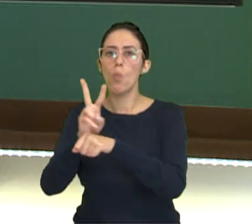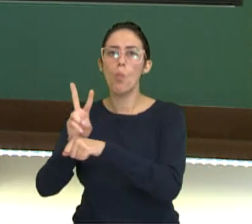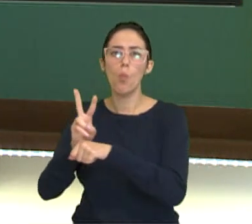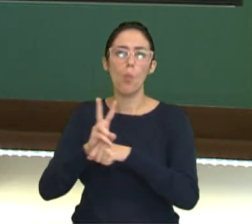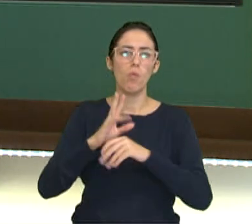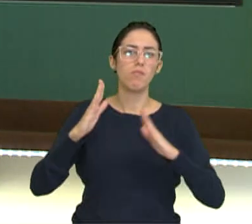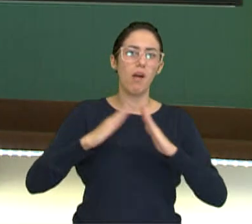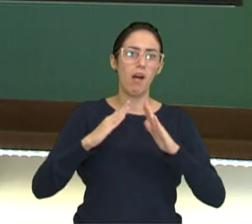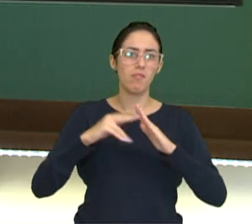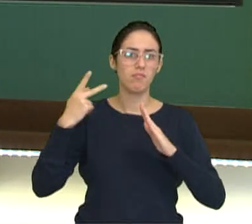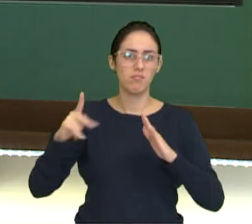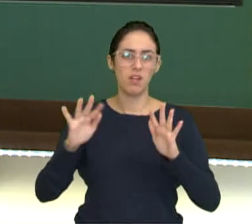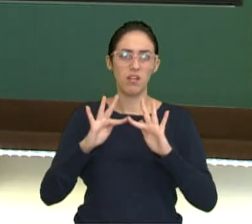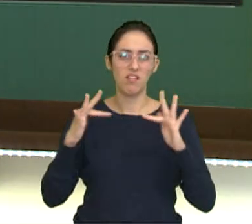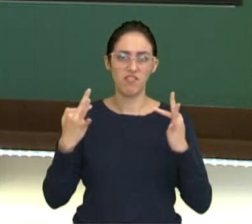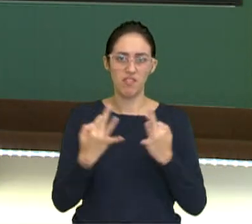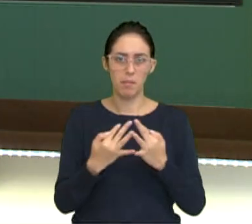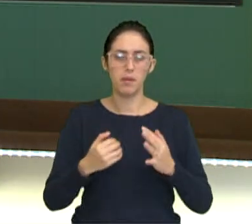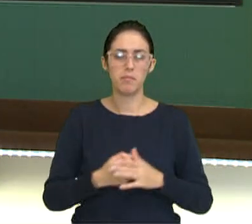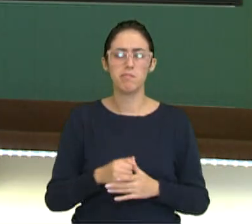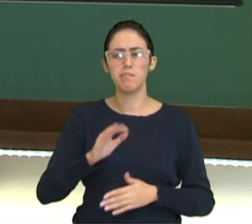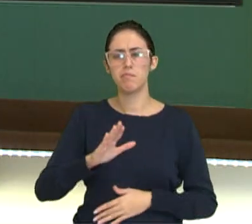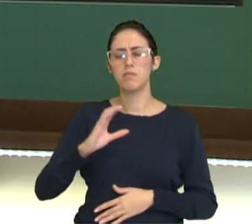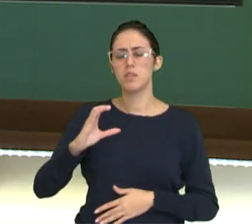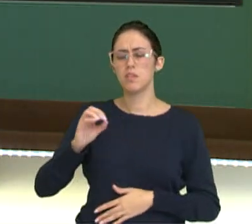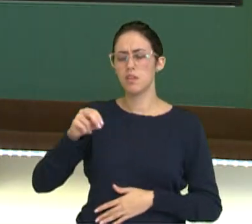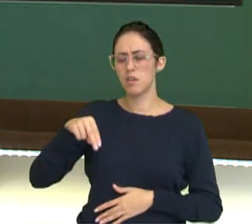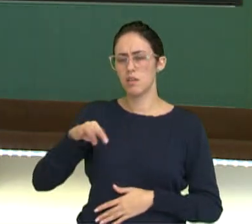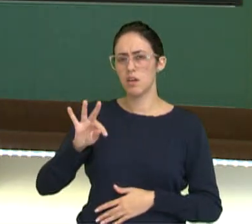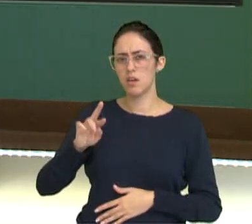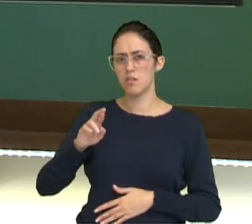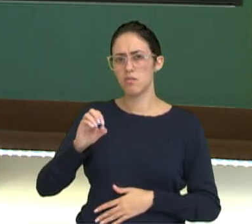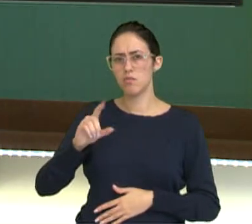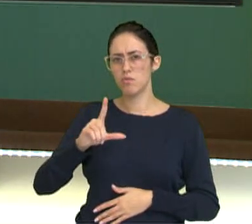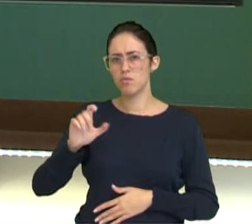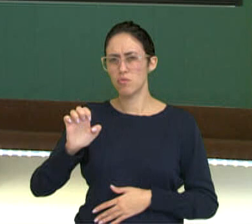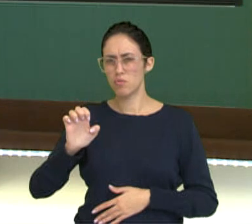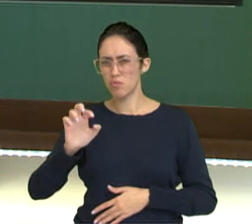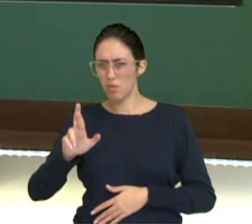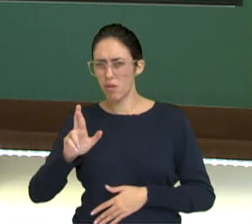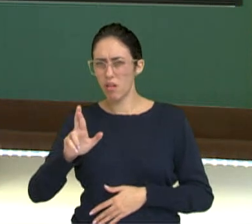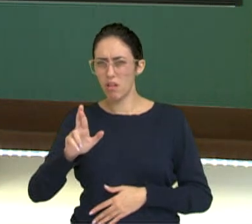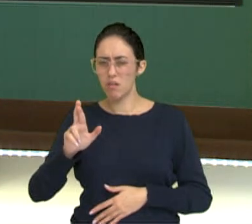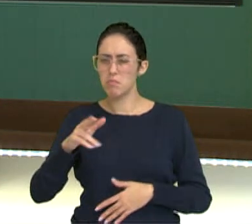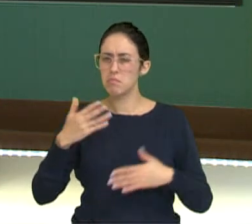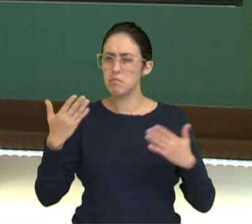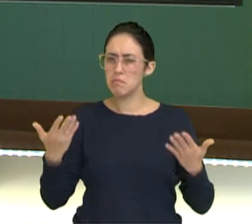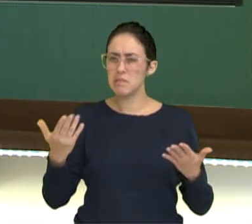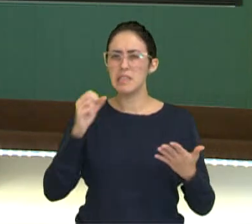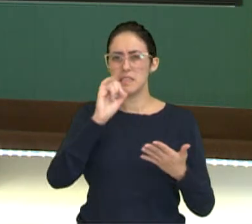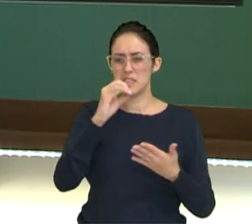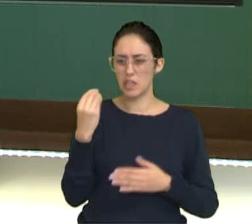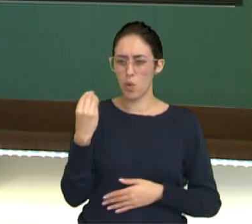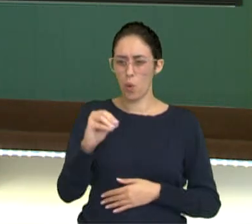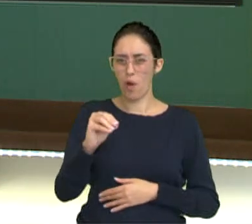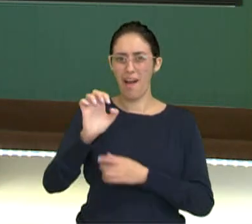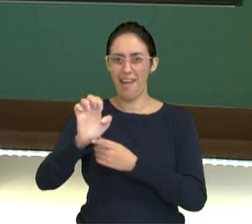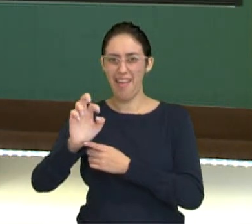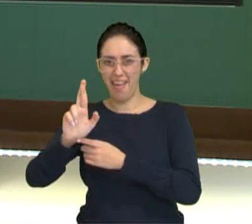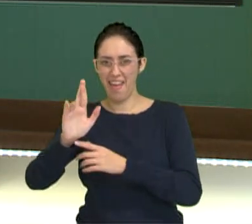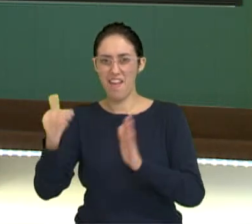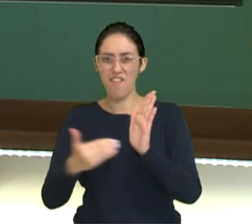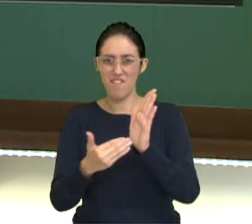pessoal, controller. Quando a gente acrescenta o ER ou R, por exemplo, ao final de